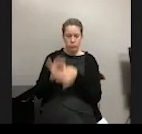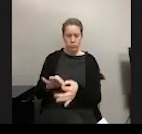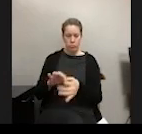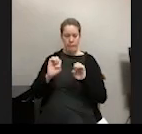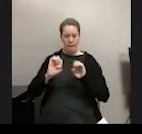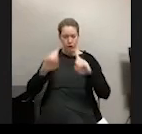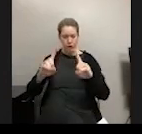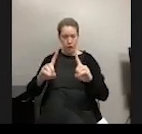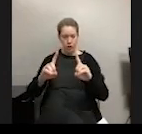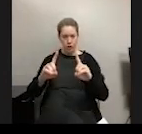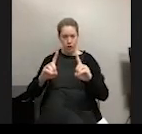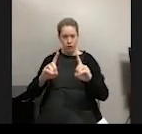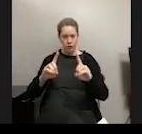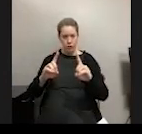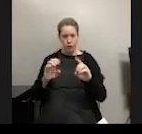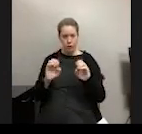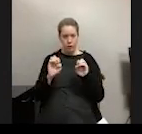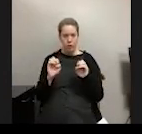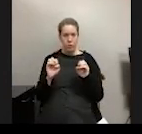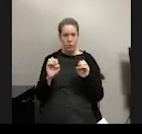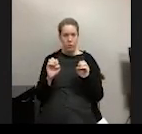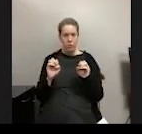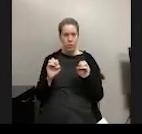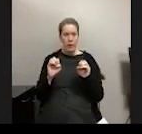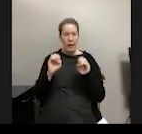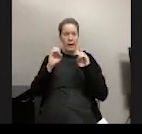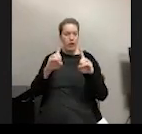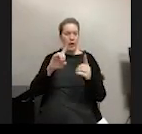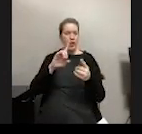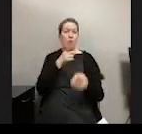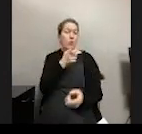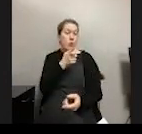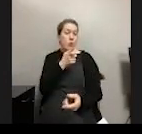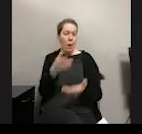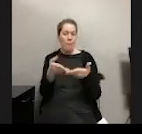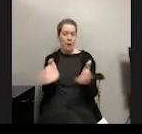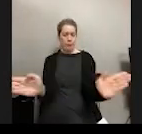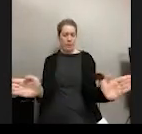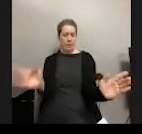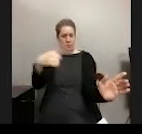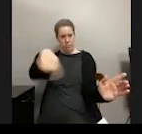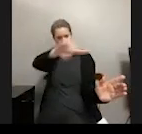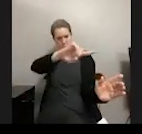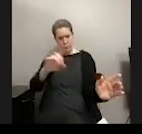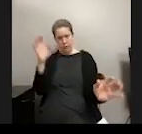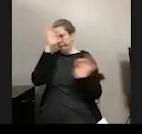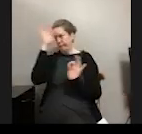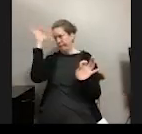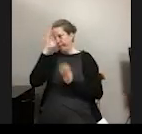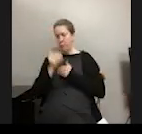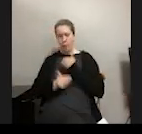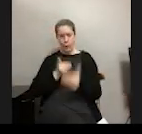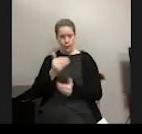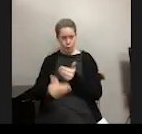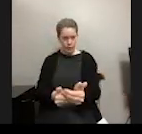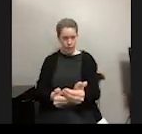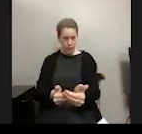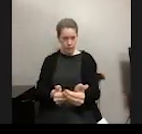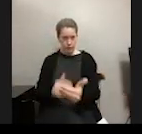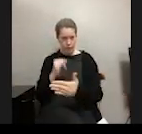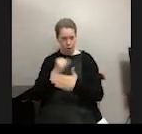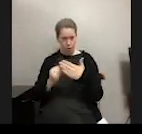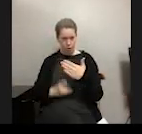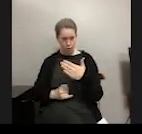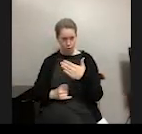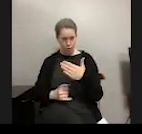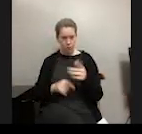who has no idea of how these projects sort of manifest the whole process, and also education to artists who are